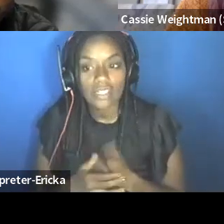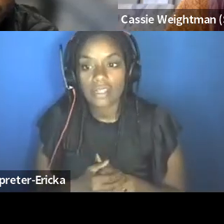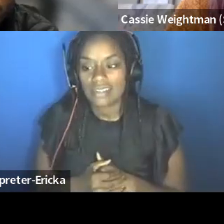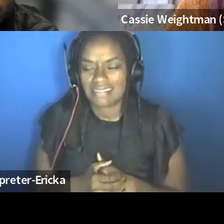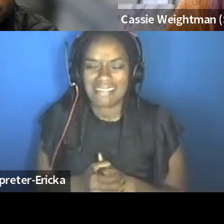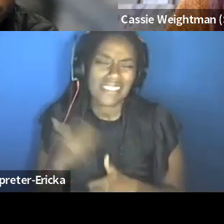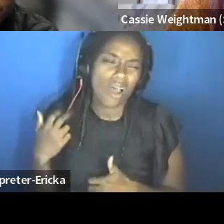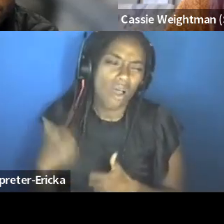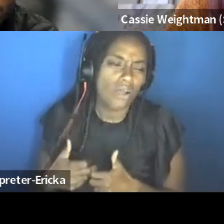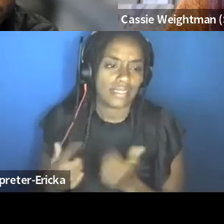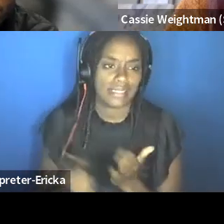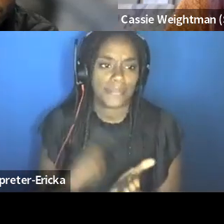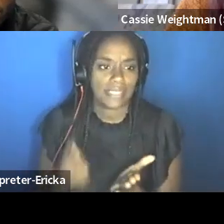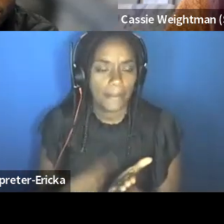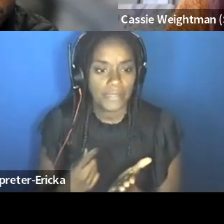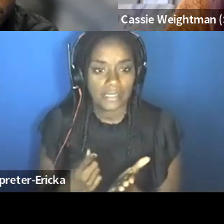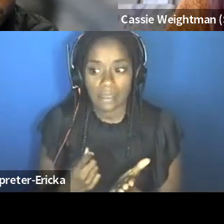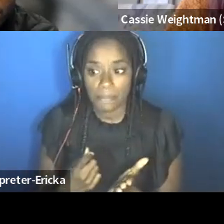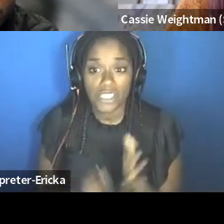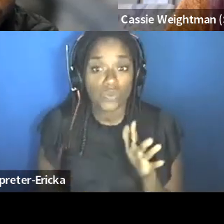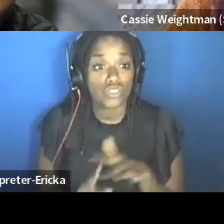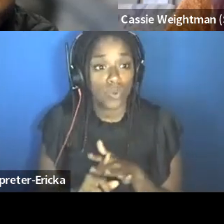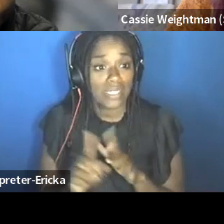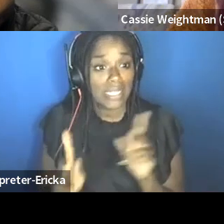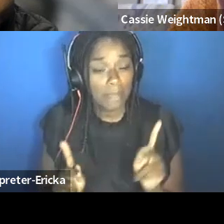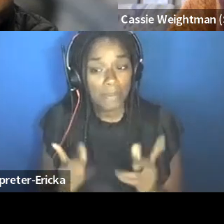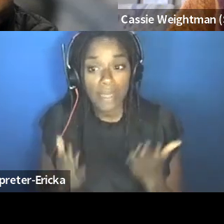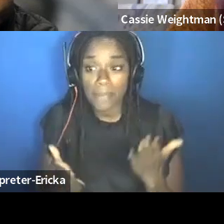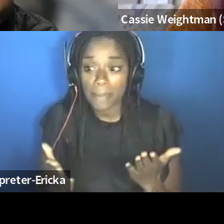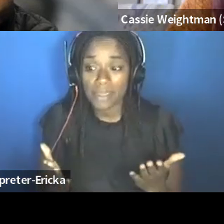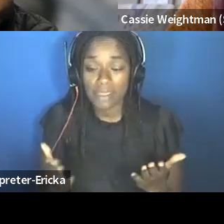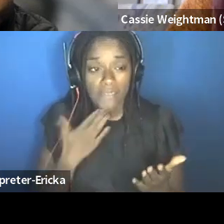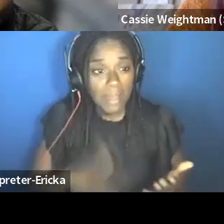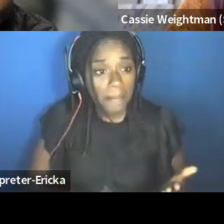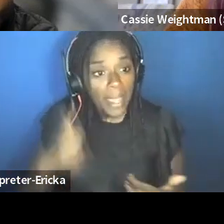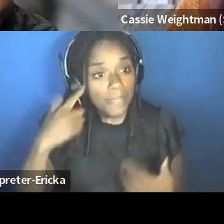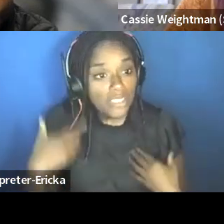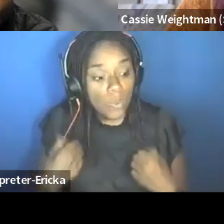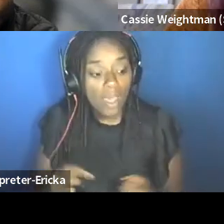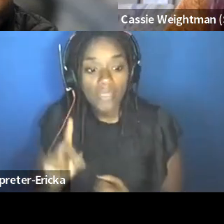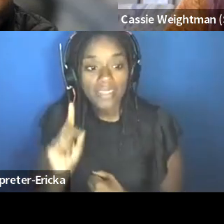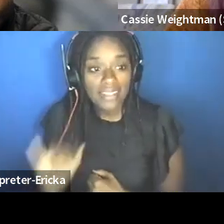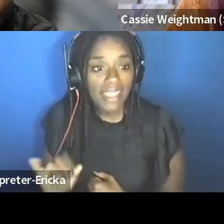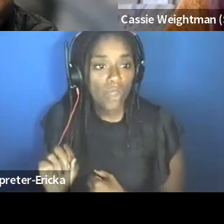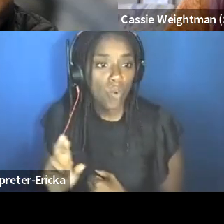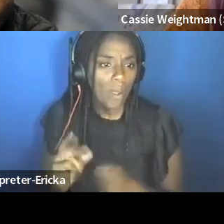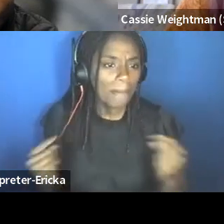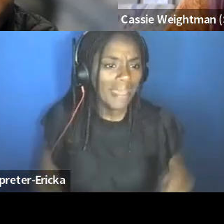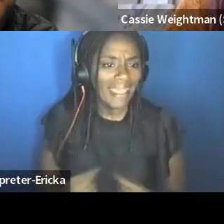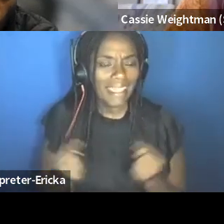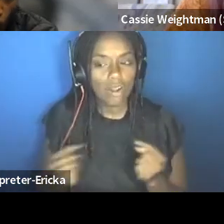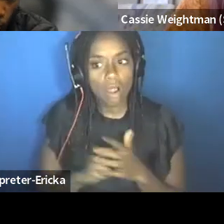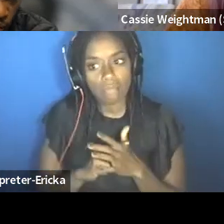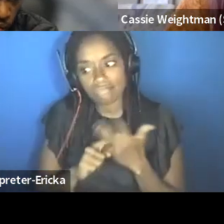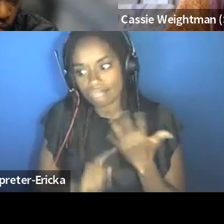that's hard sometimes because we're also showing up as people that might be having a bad mental health day or might be having pain or, all the various things